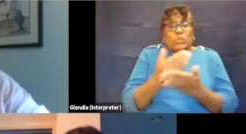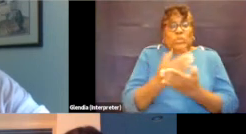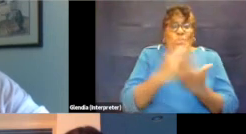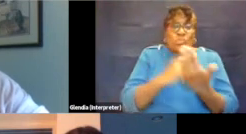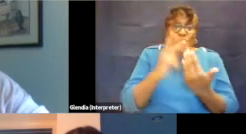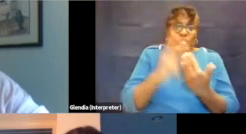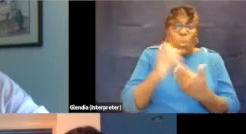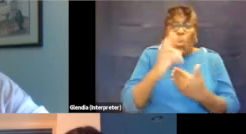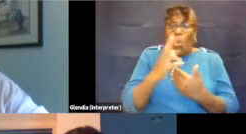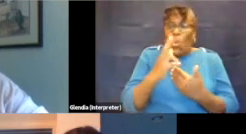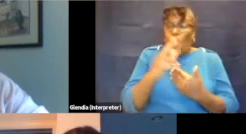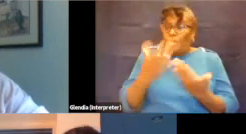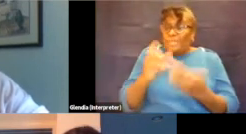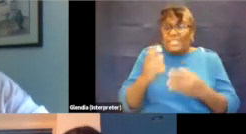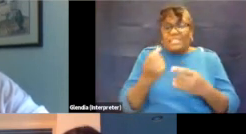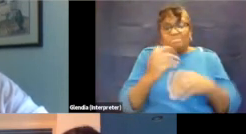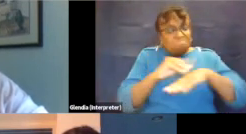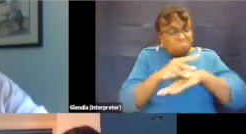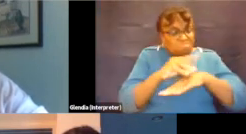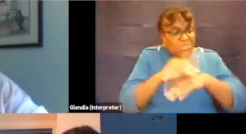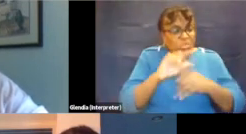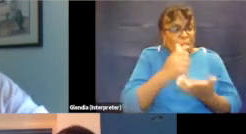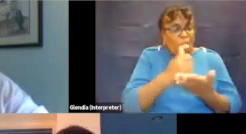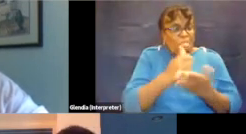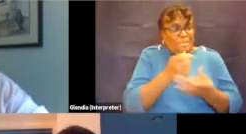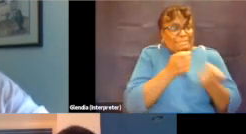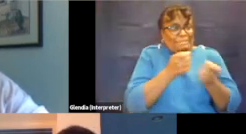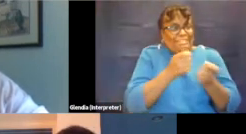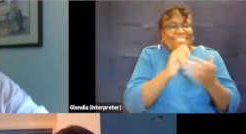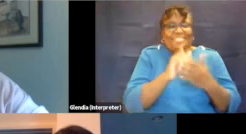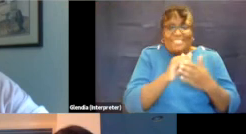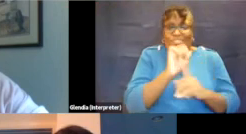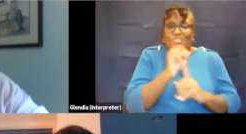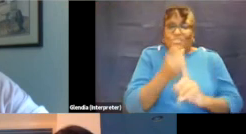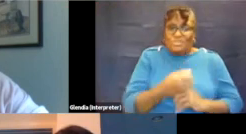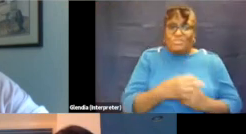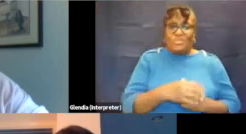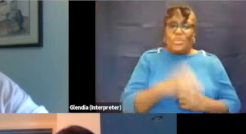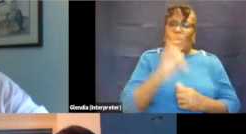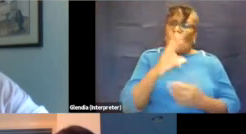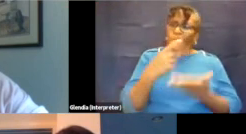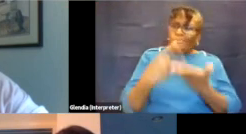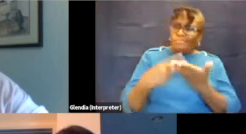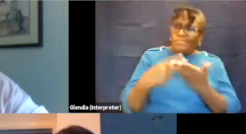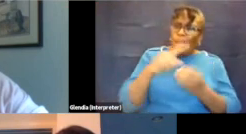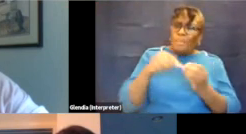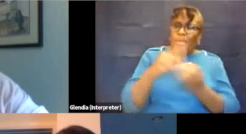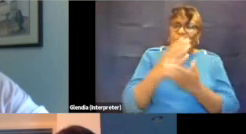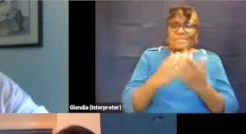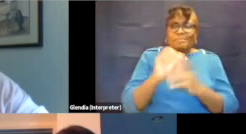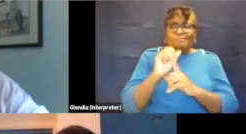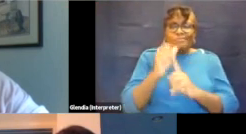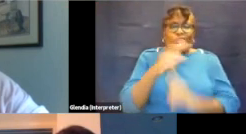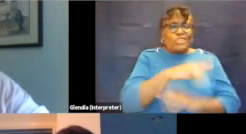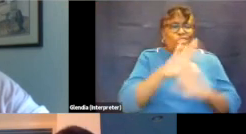when or if it does happen again. Talk about situations your child may try to avoid and discuss strategies to assist your child.